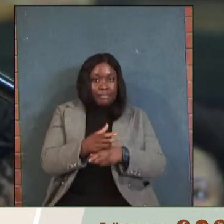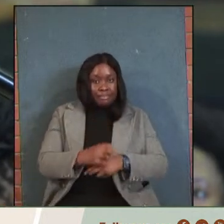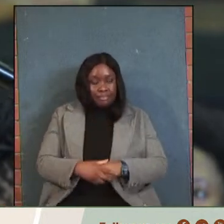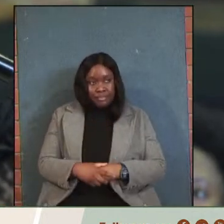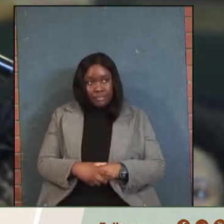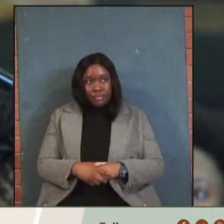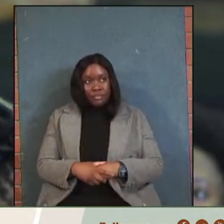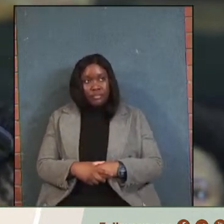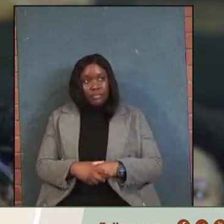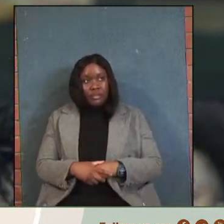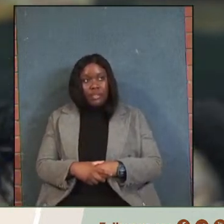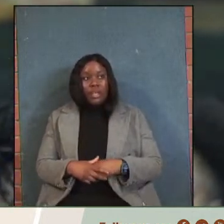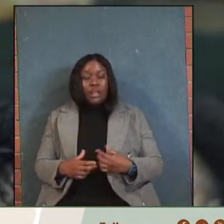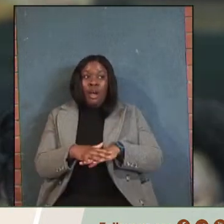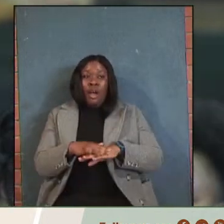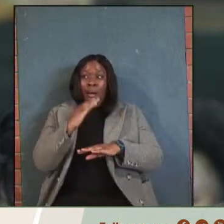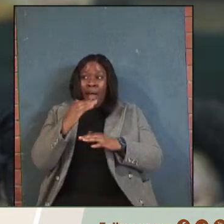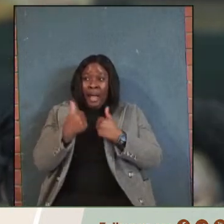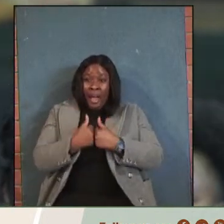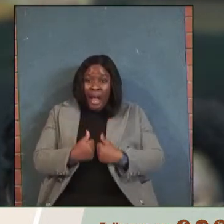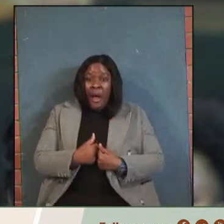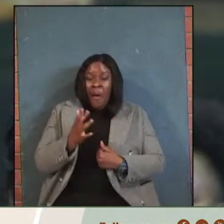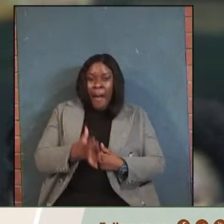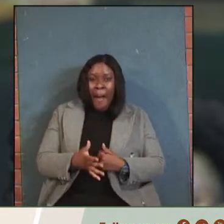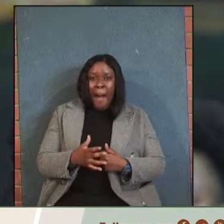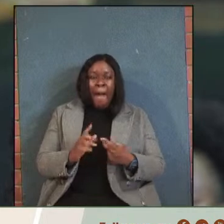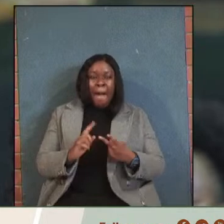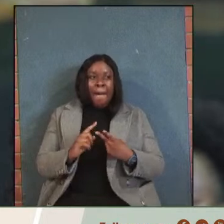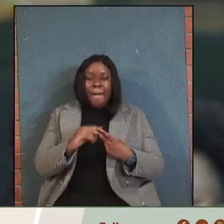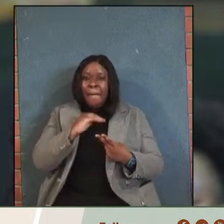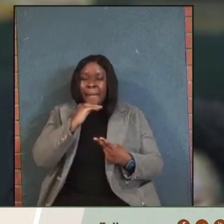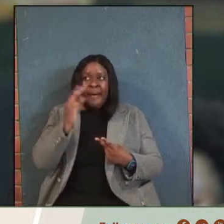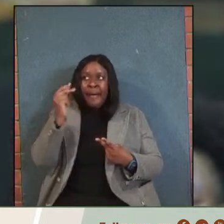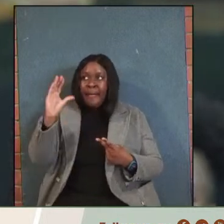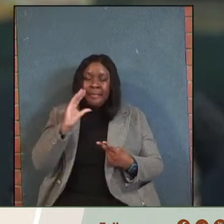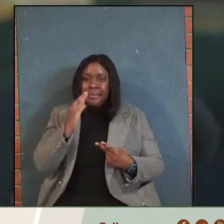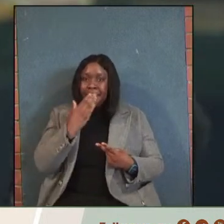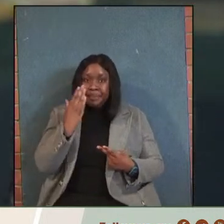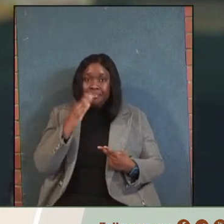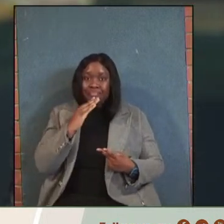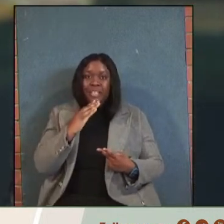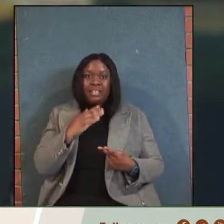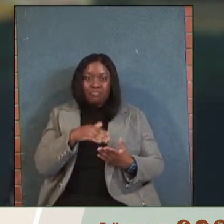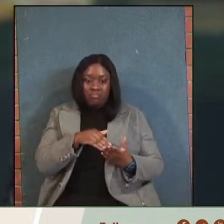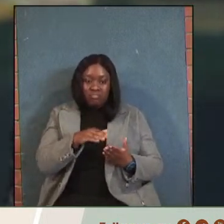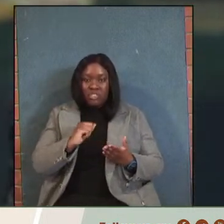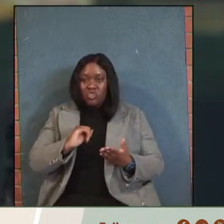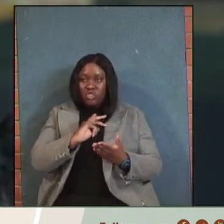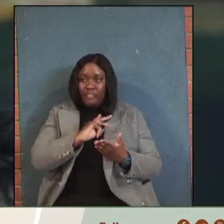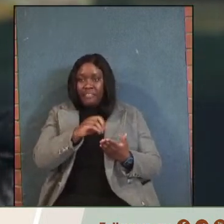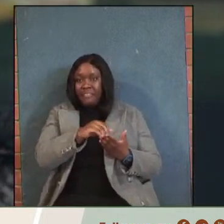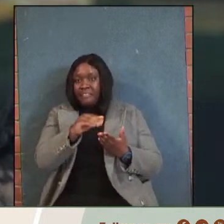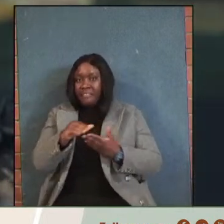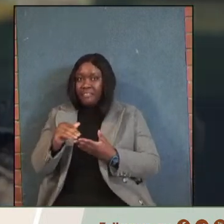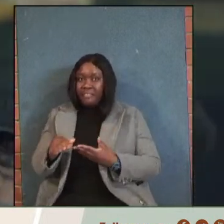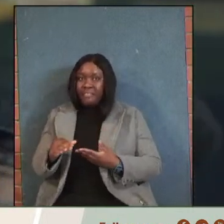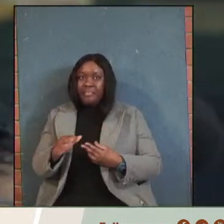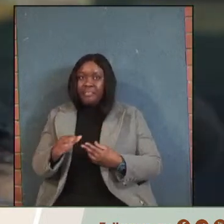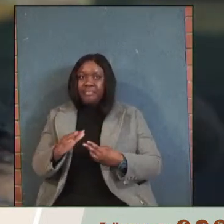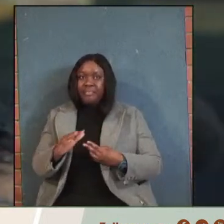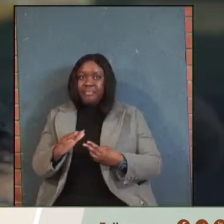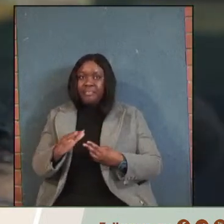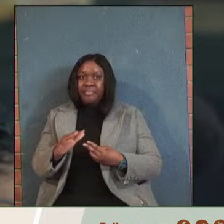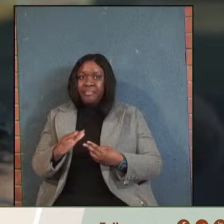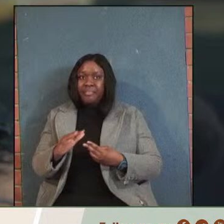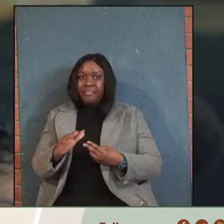specifically aftercare centers is gonna, insufficient fund can result in reduced staffing, limited resources, and compromised quality